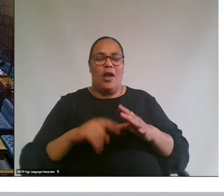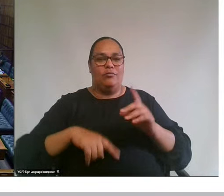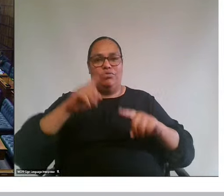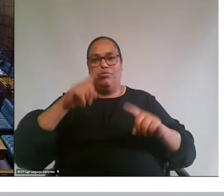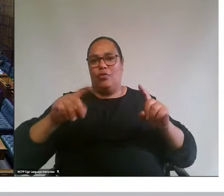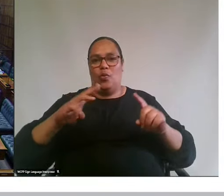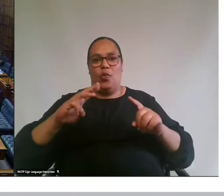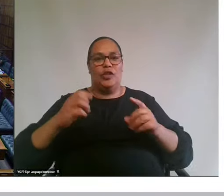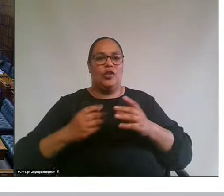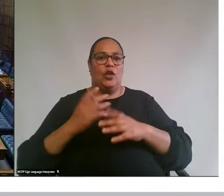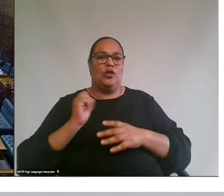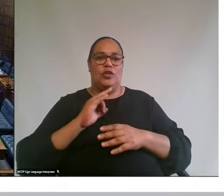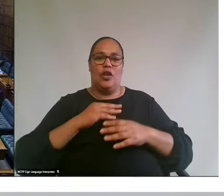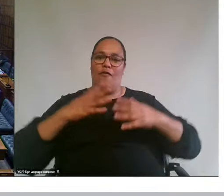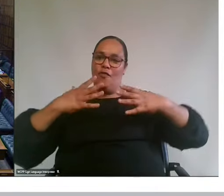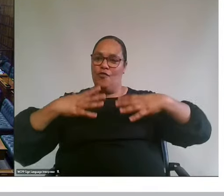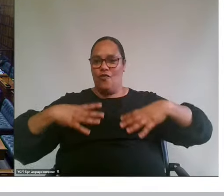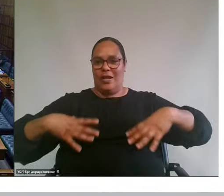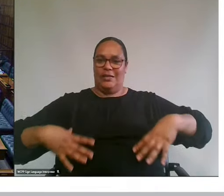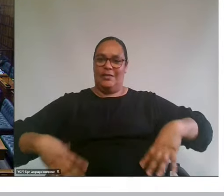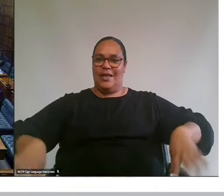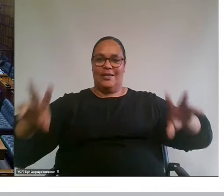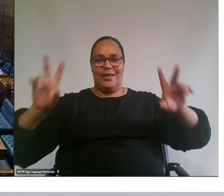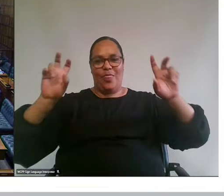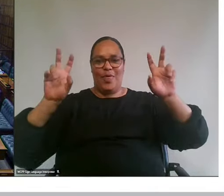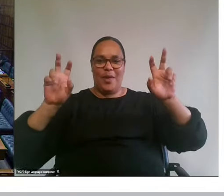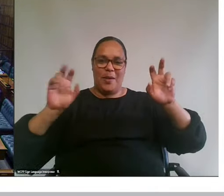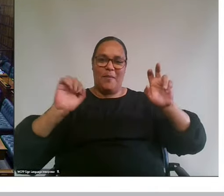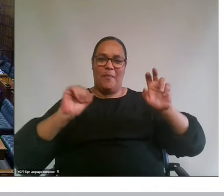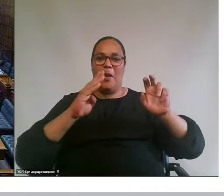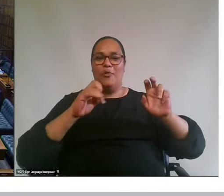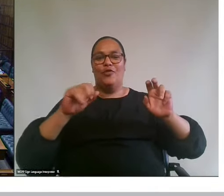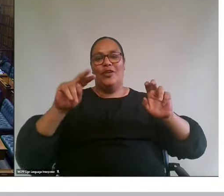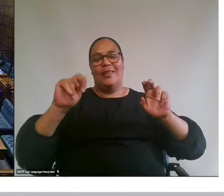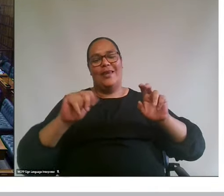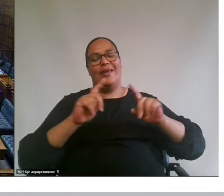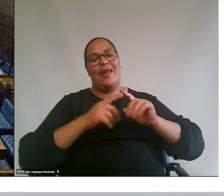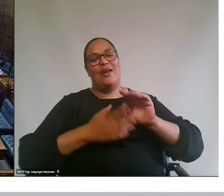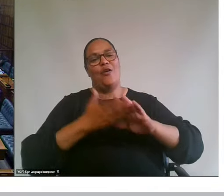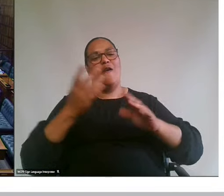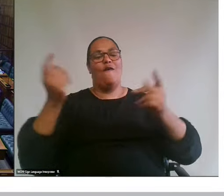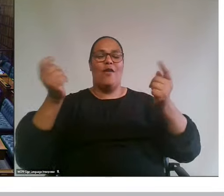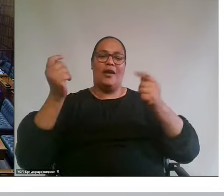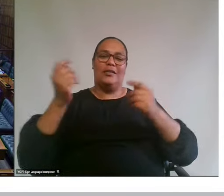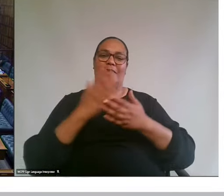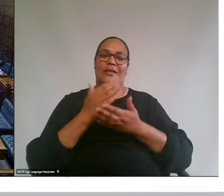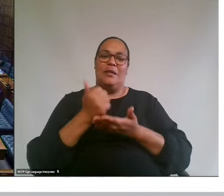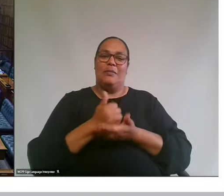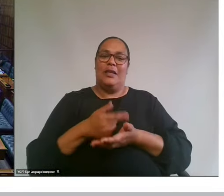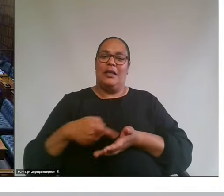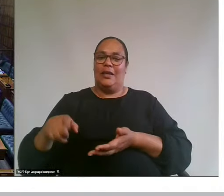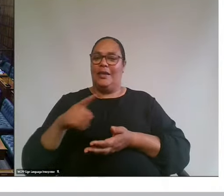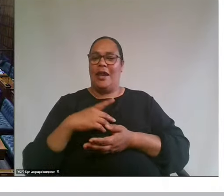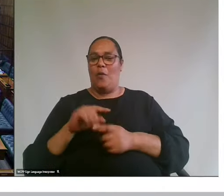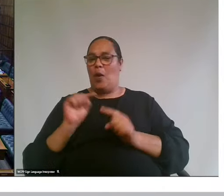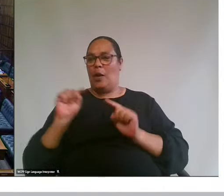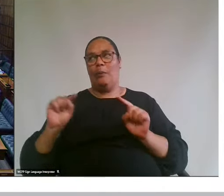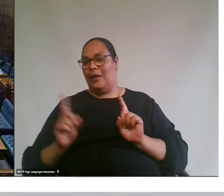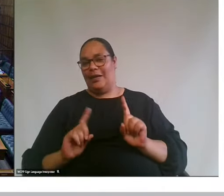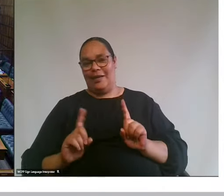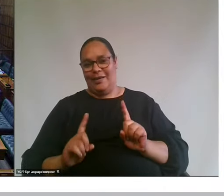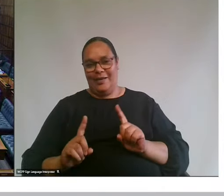westr actually dressed up in the theme of britin and went to the function some of them sitting here I won't Point them